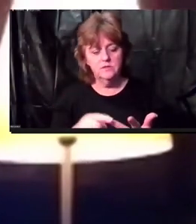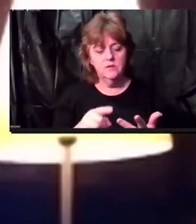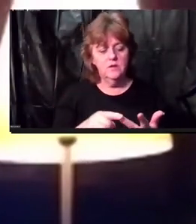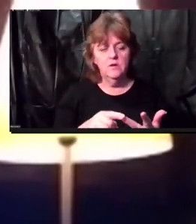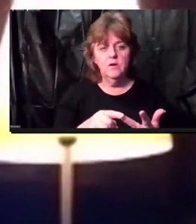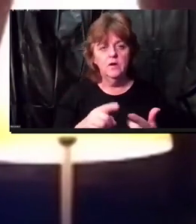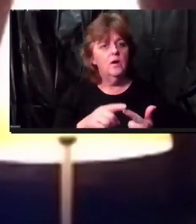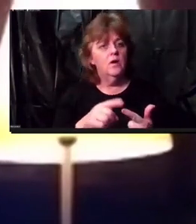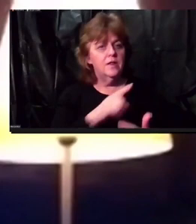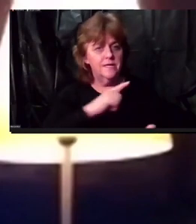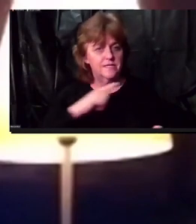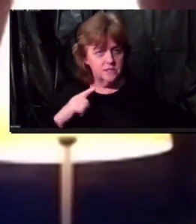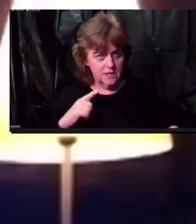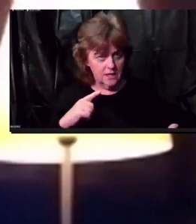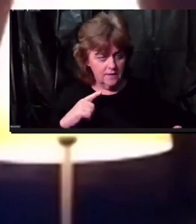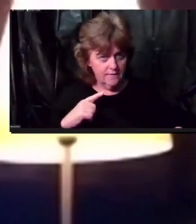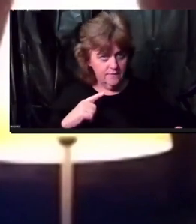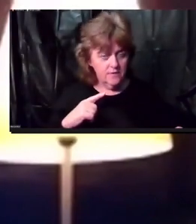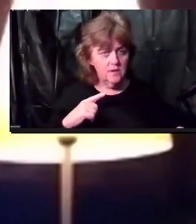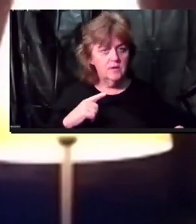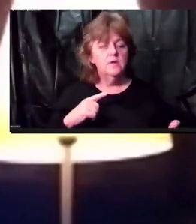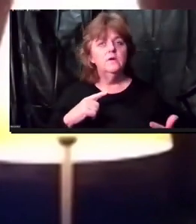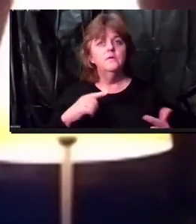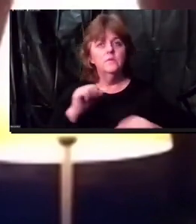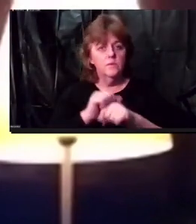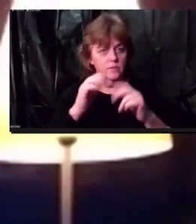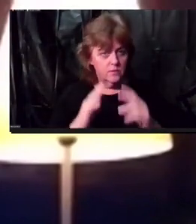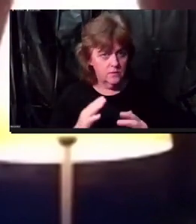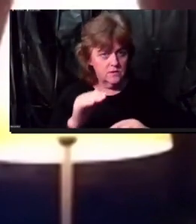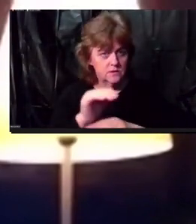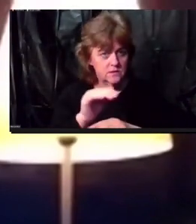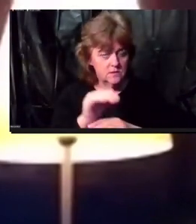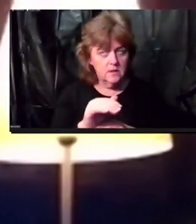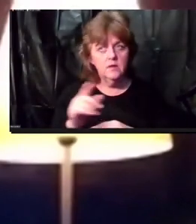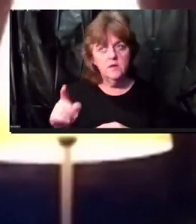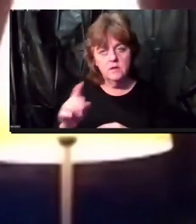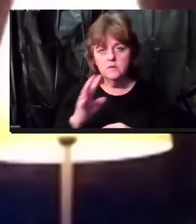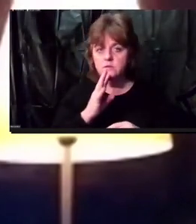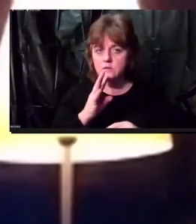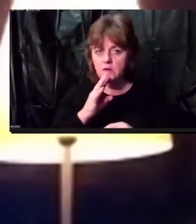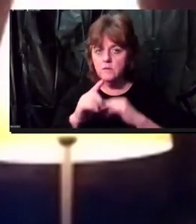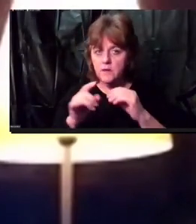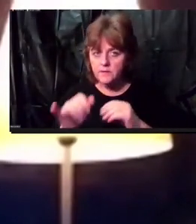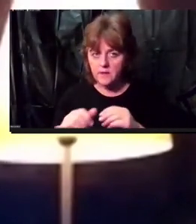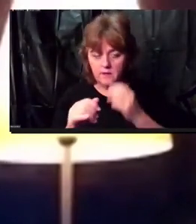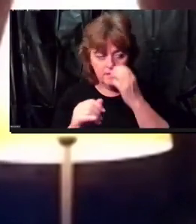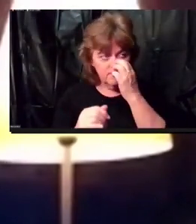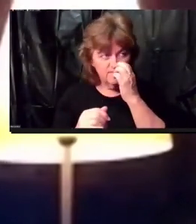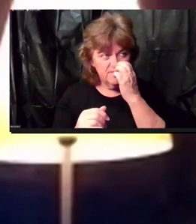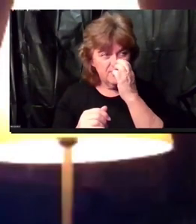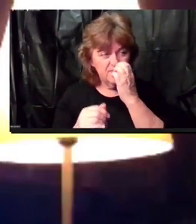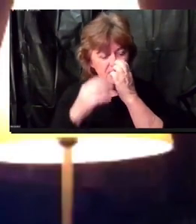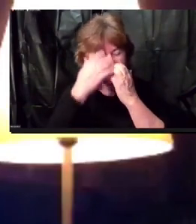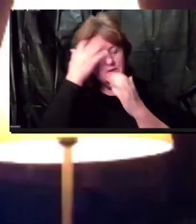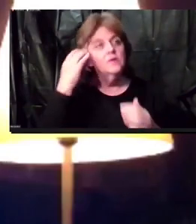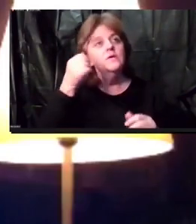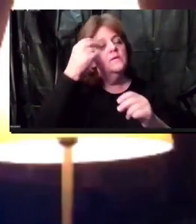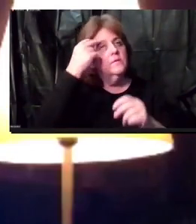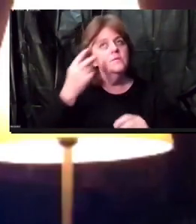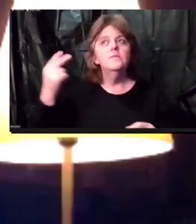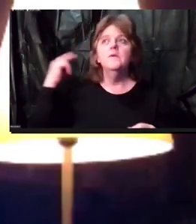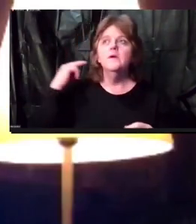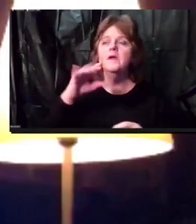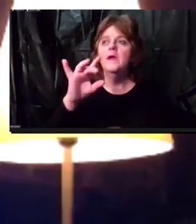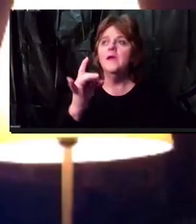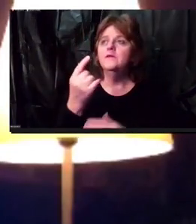our legislative liaison this evening, and he'll be talking about that. Go back to your eighth grade